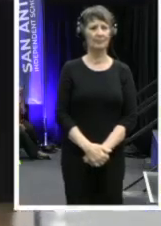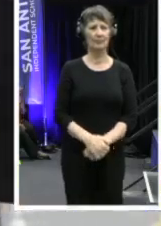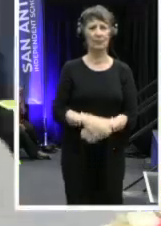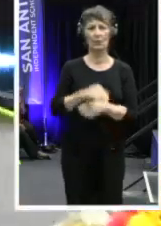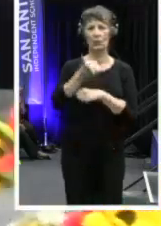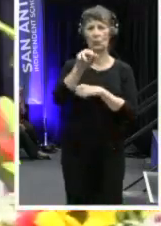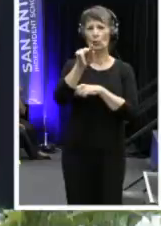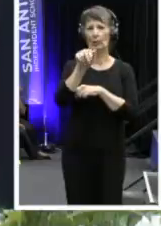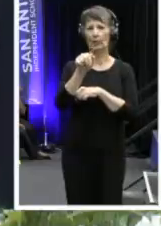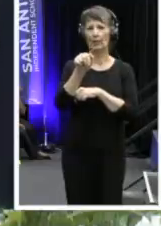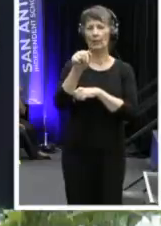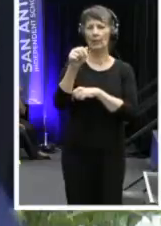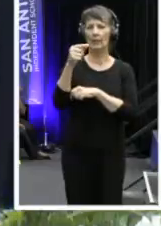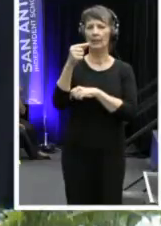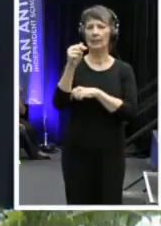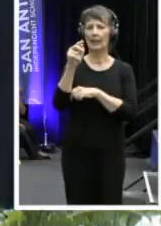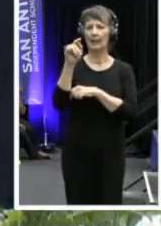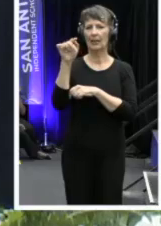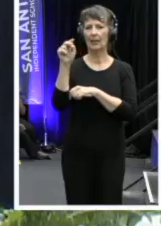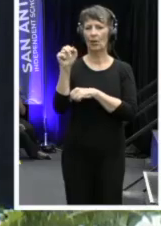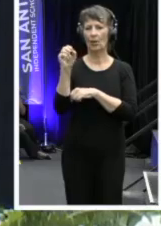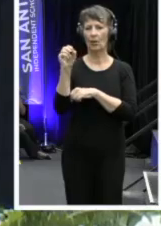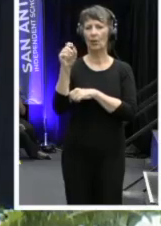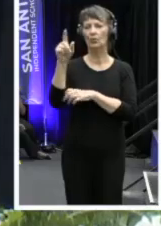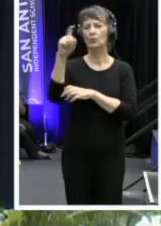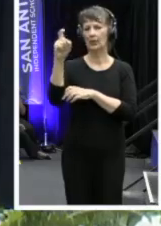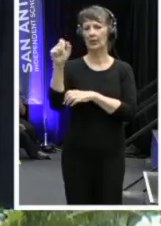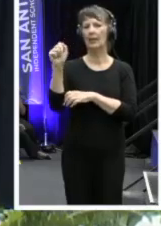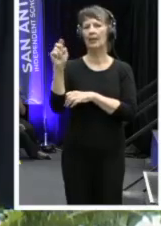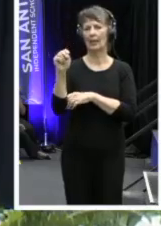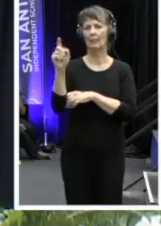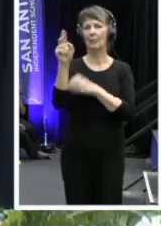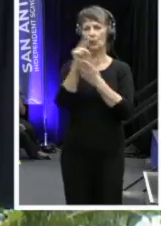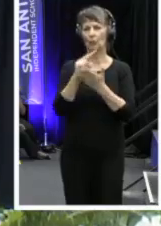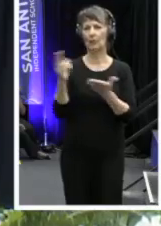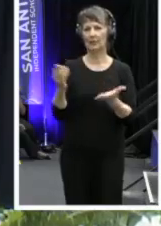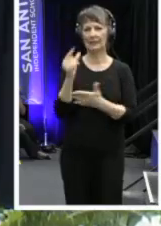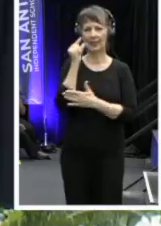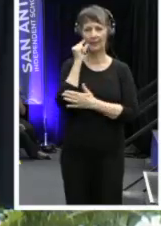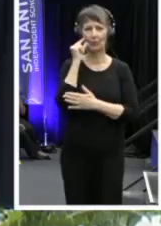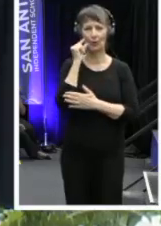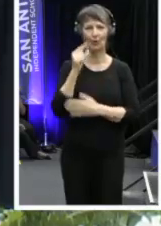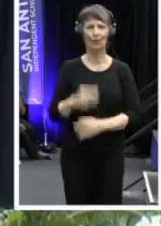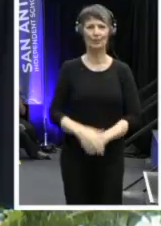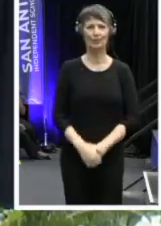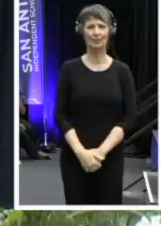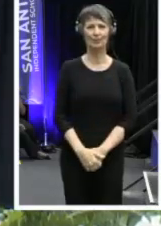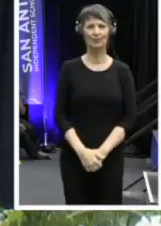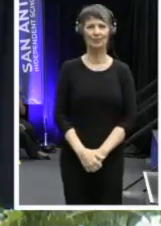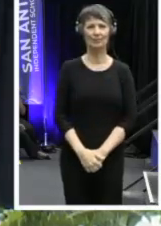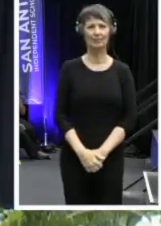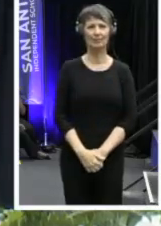Julian Tomas Gaona will be attending Texas A&M University at San Antonio.